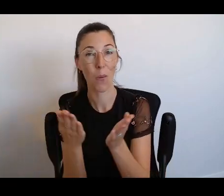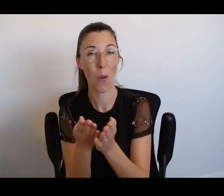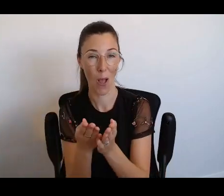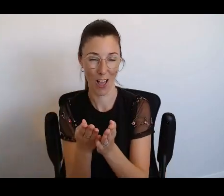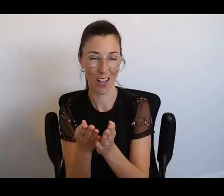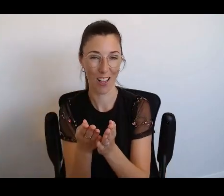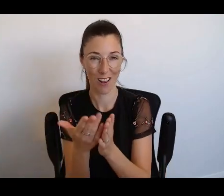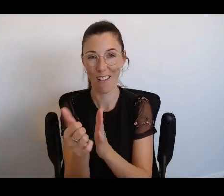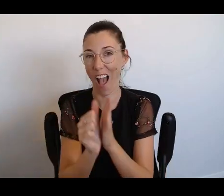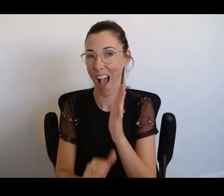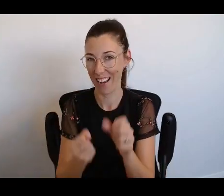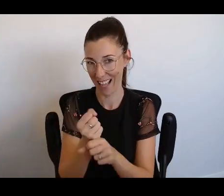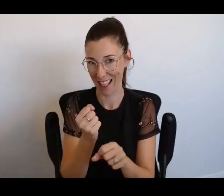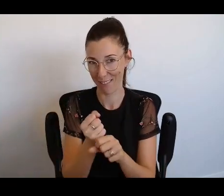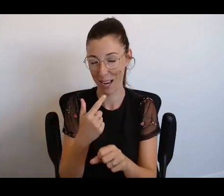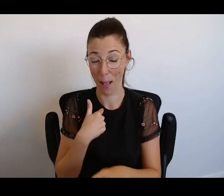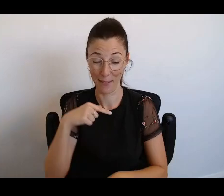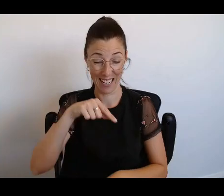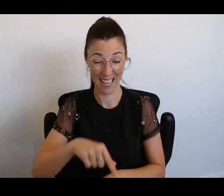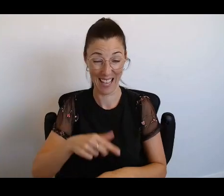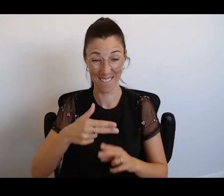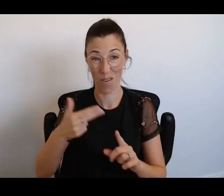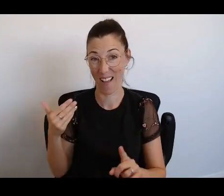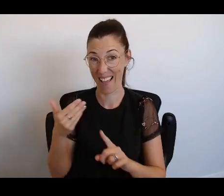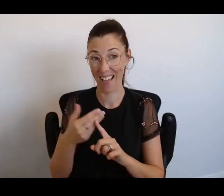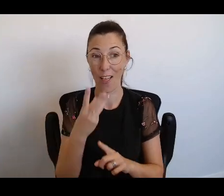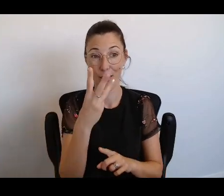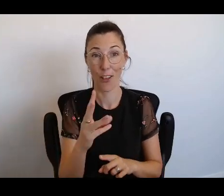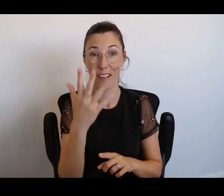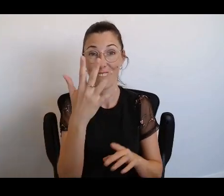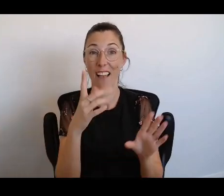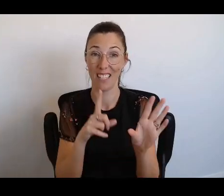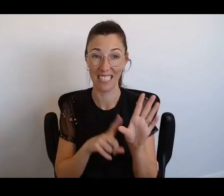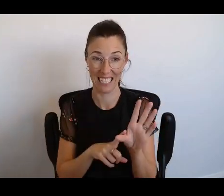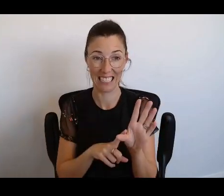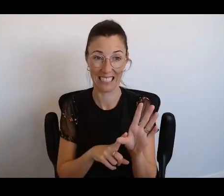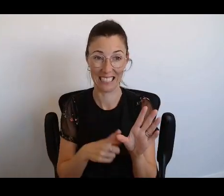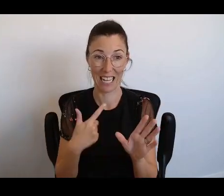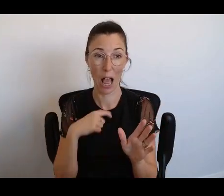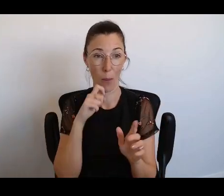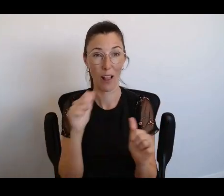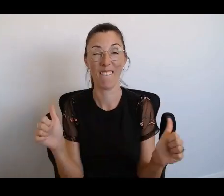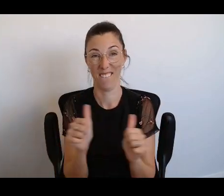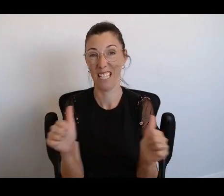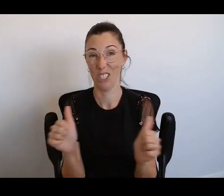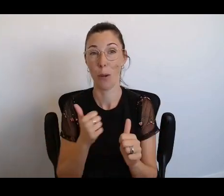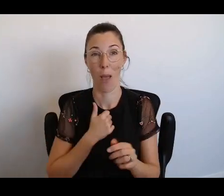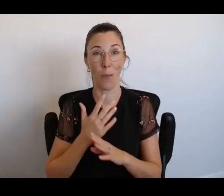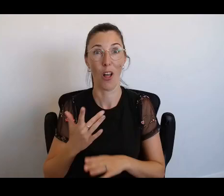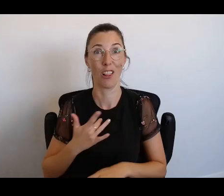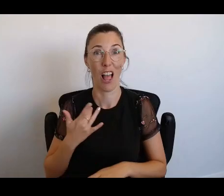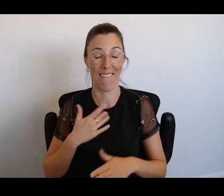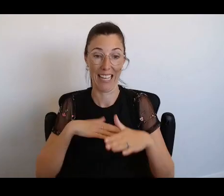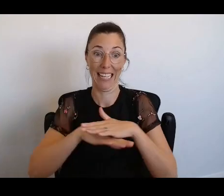here for the last 35 years. And I'll finished my career in galleries because I love the idea